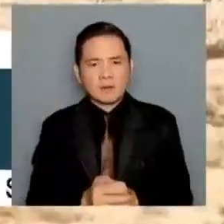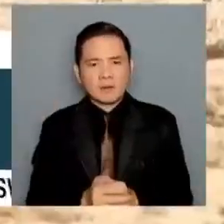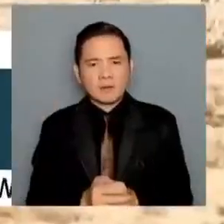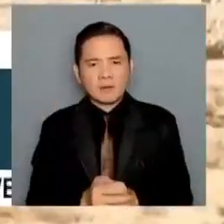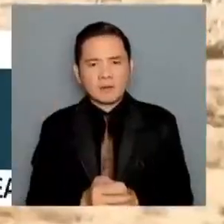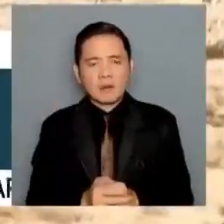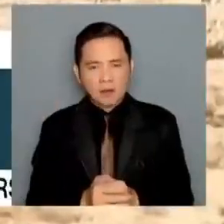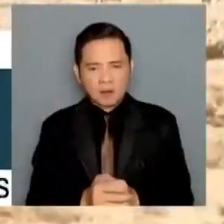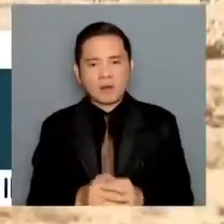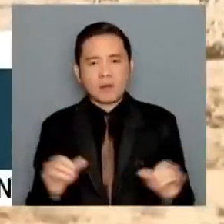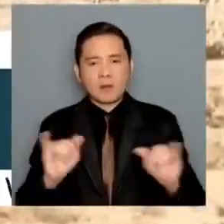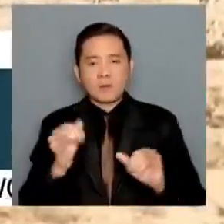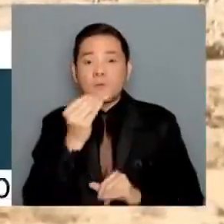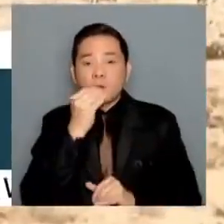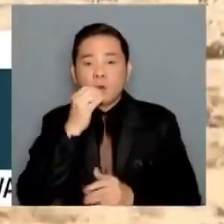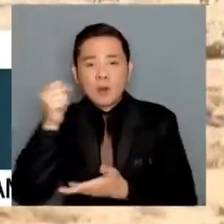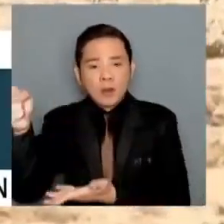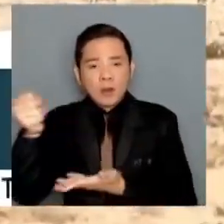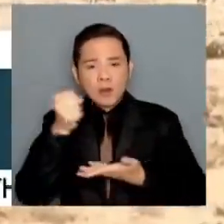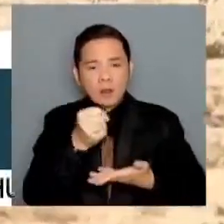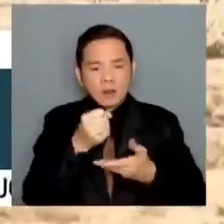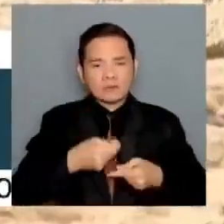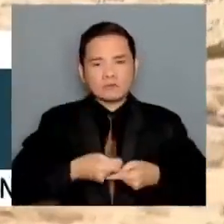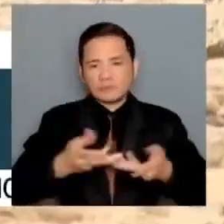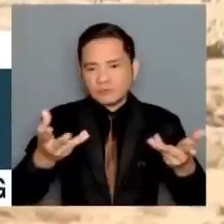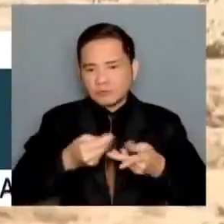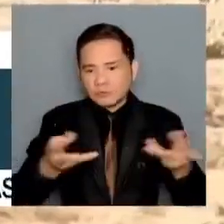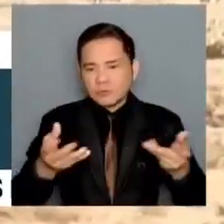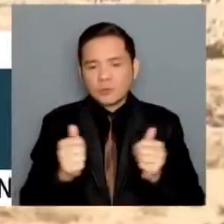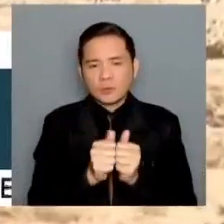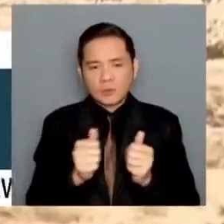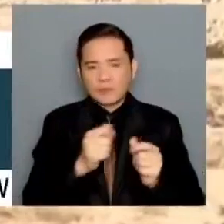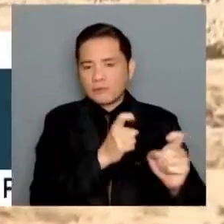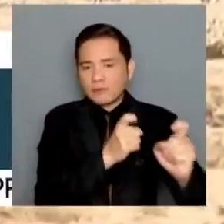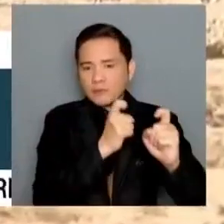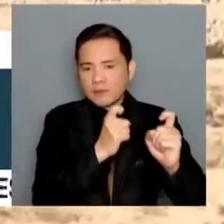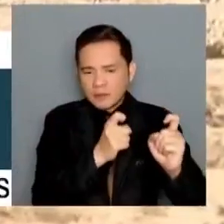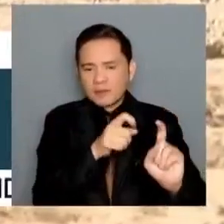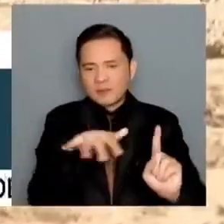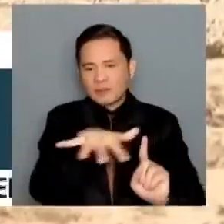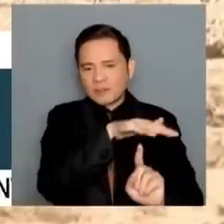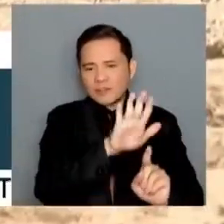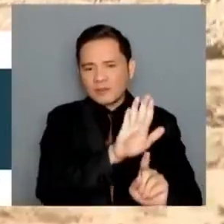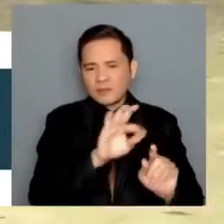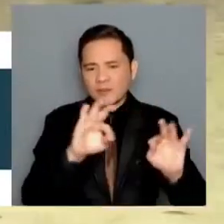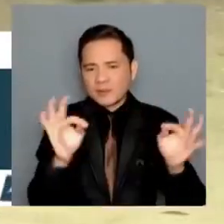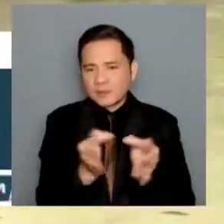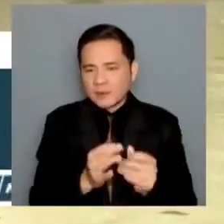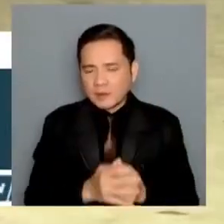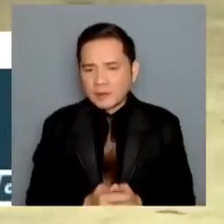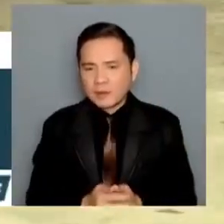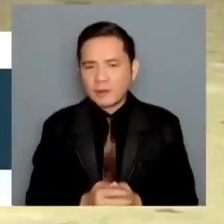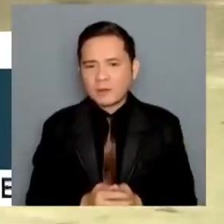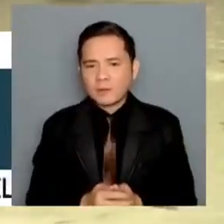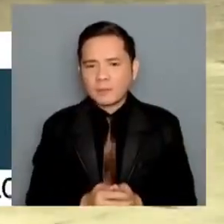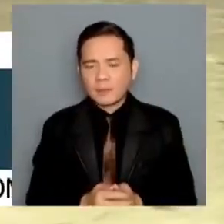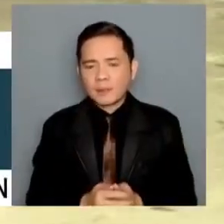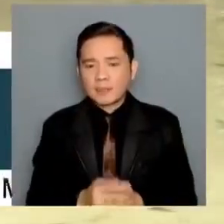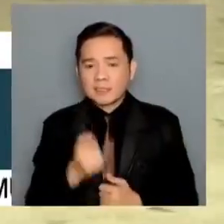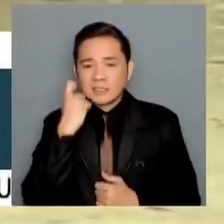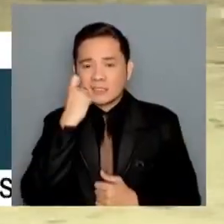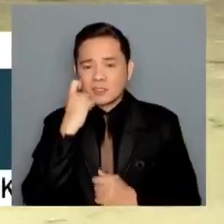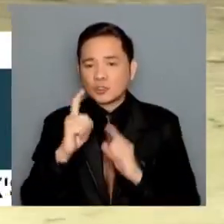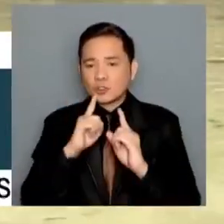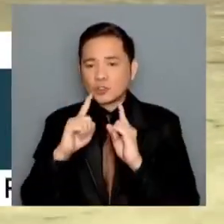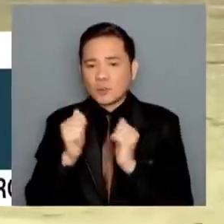packs to all of these affected fisher folks. After the food packs, I have discussed with Secretary Rexy this morning the